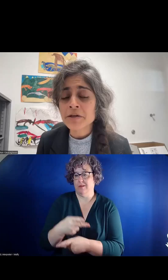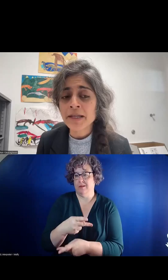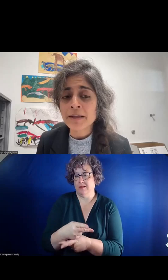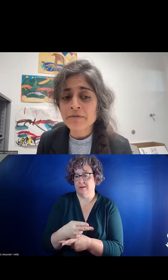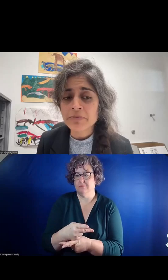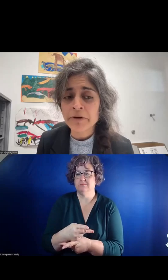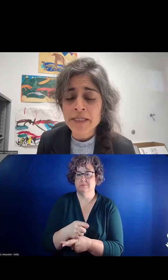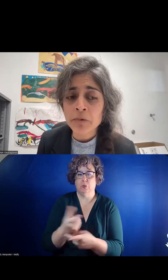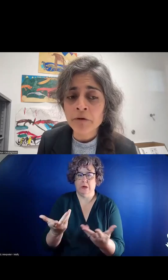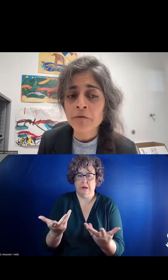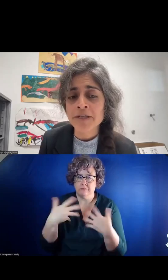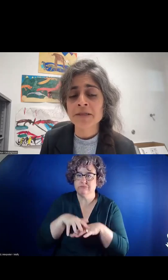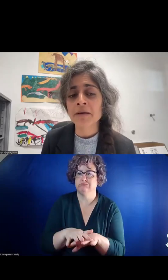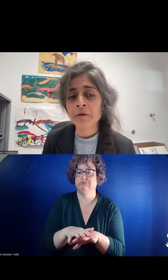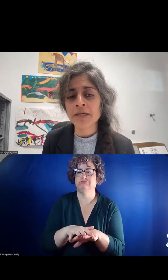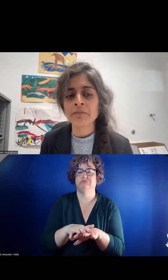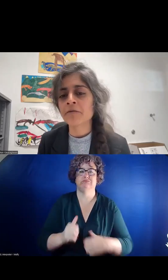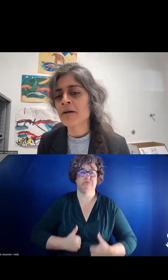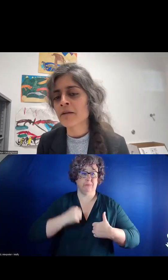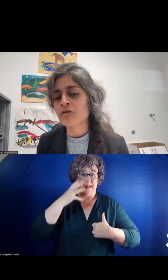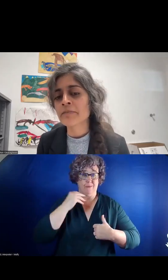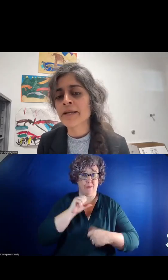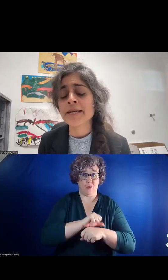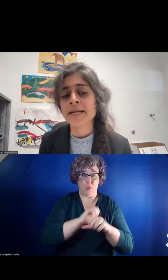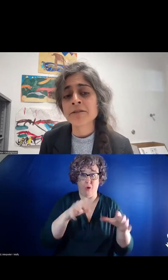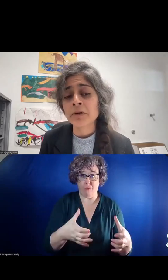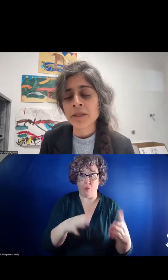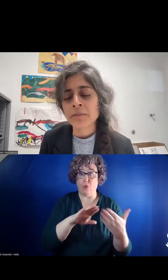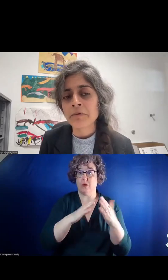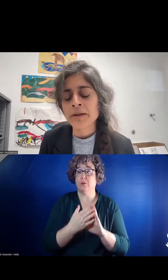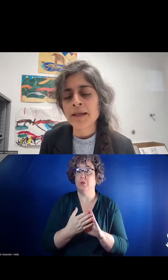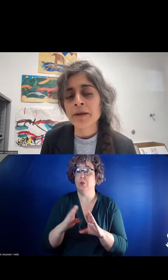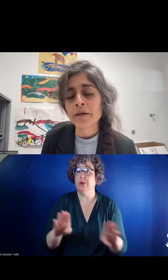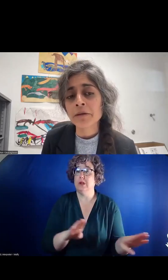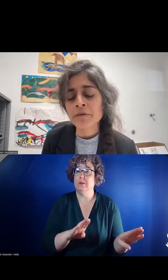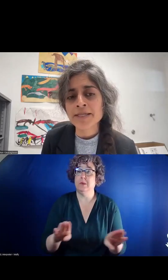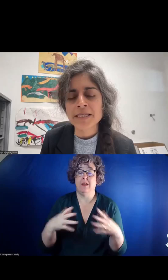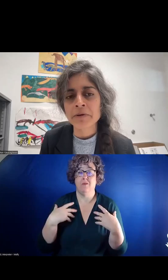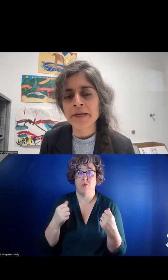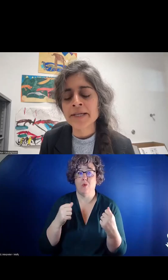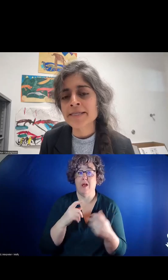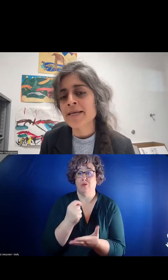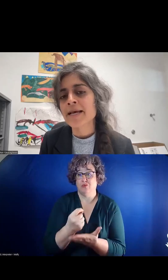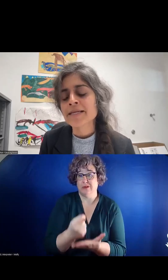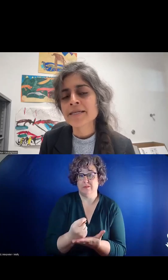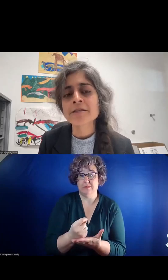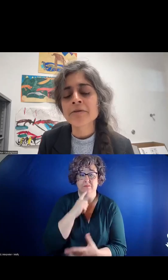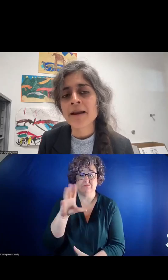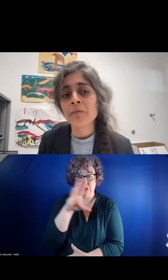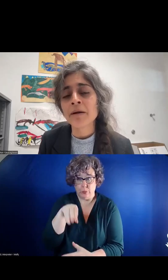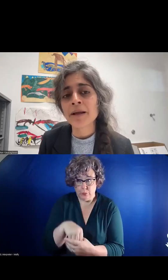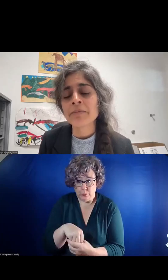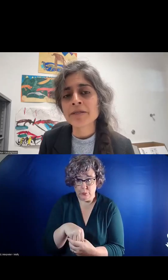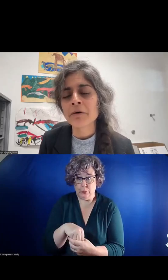to integrate lived experience workforce in the community behavioral health treatment. It is really important that we include these experiences so